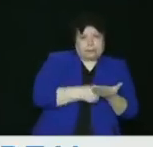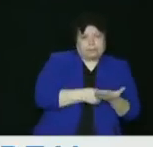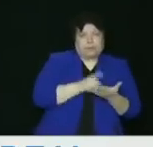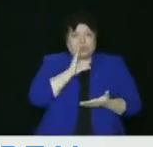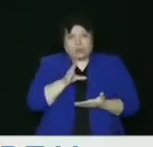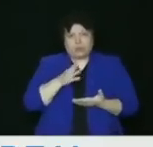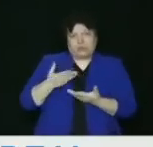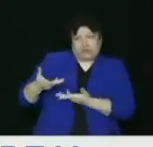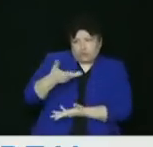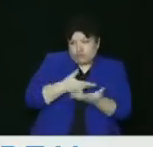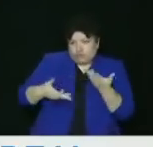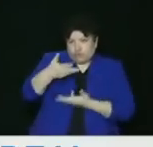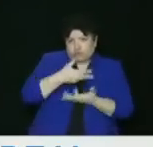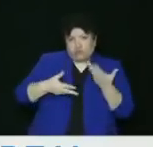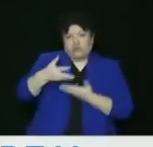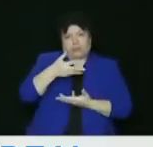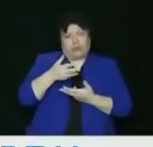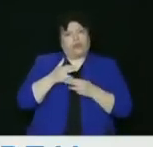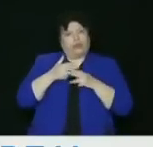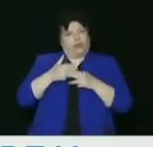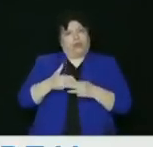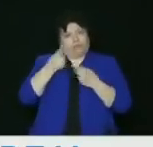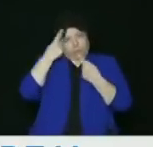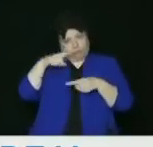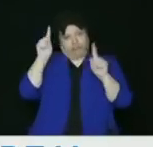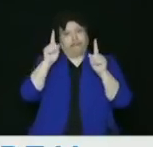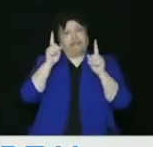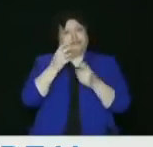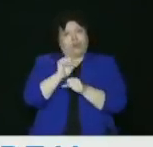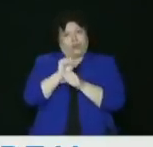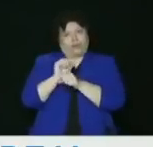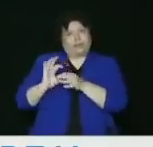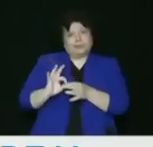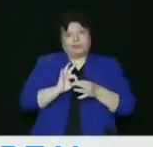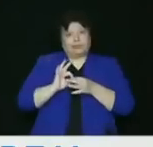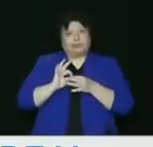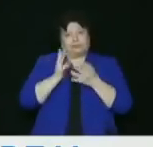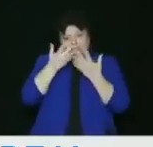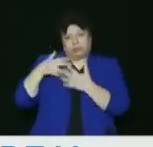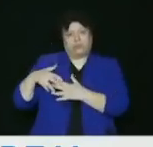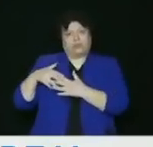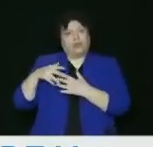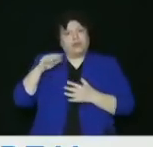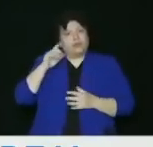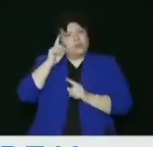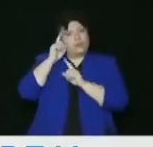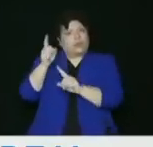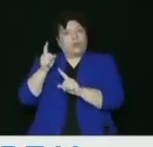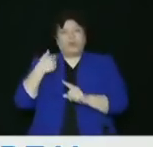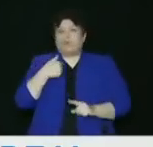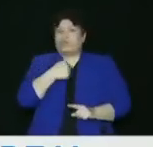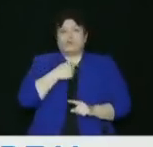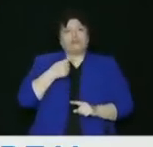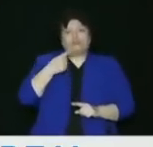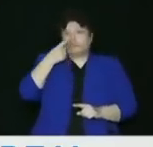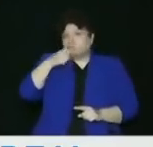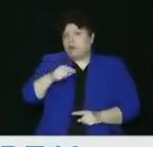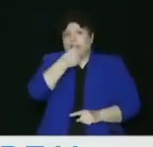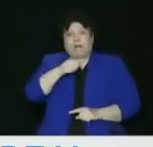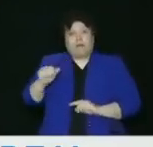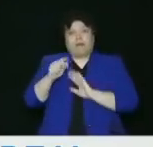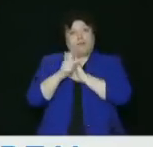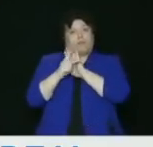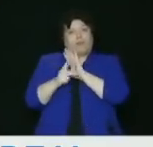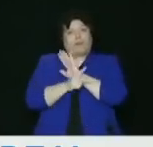working together constructively is all about. And we look forward to working with any parliamentarian from any